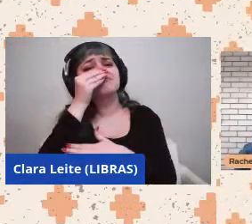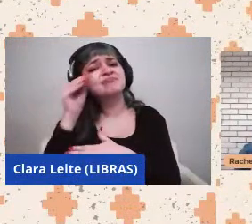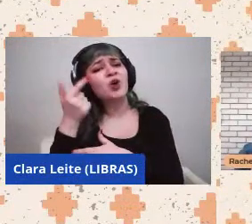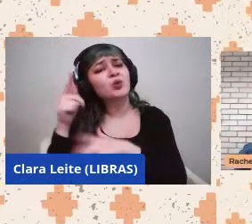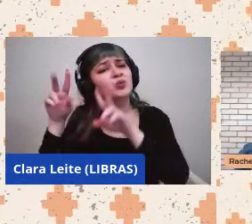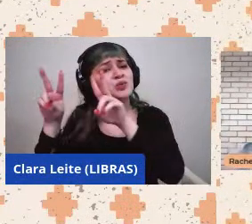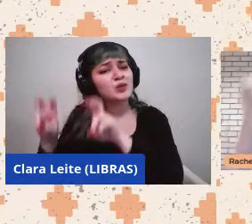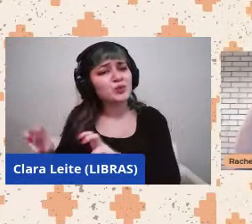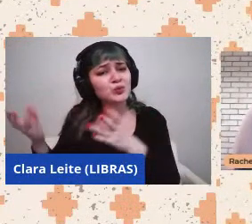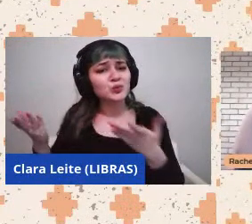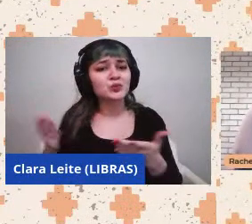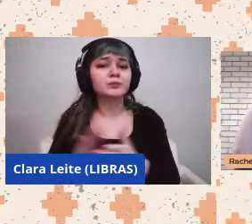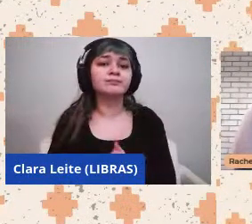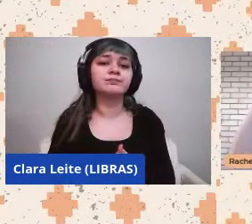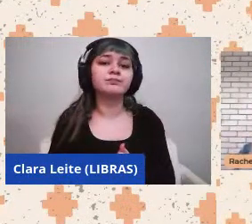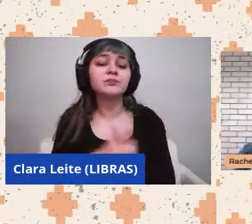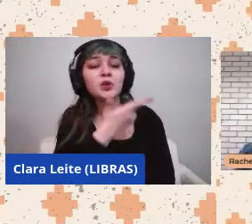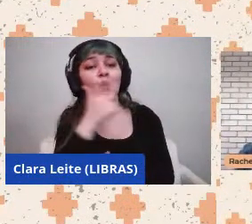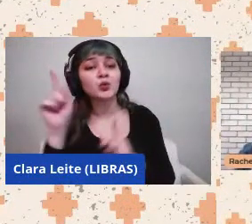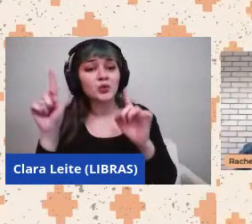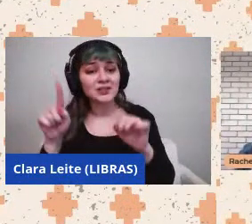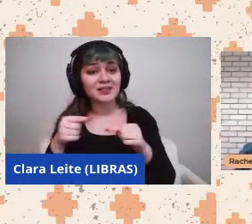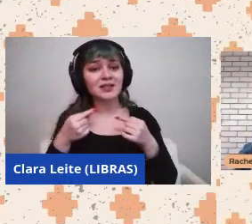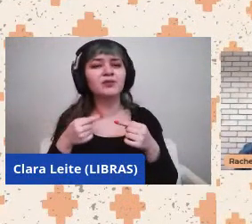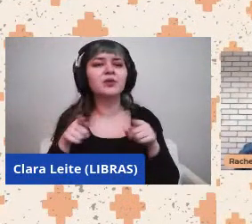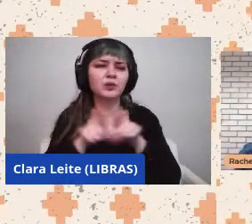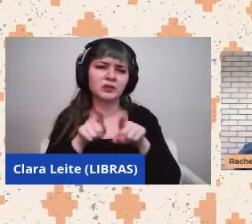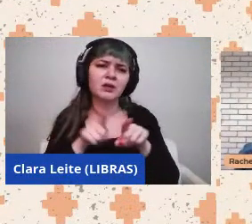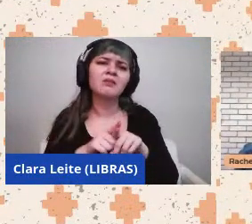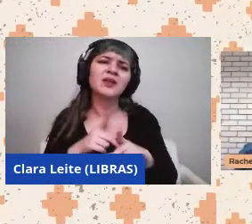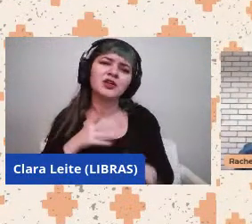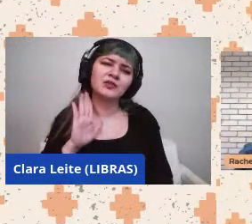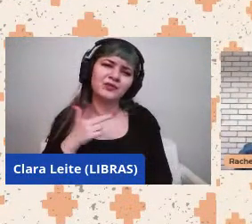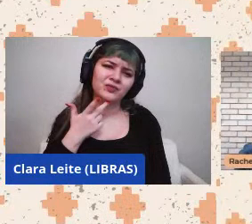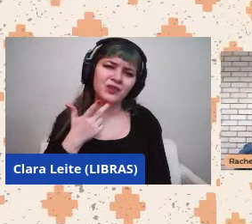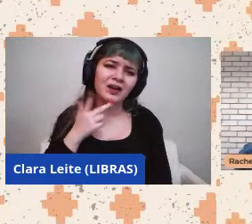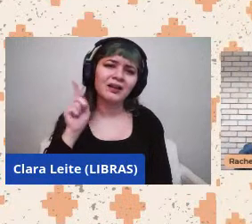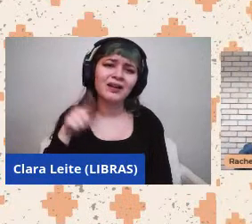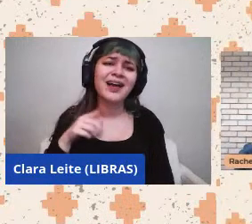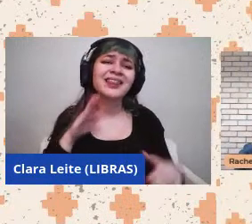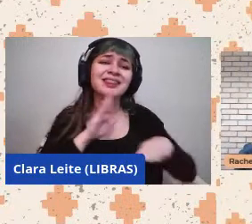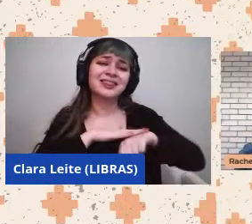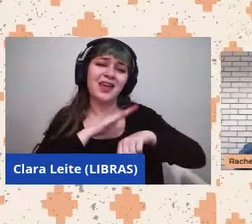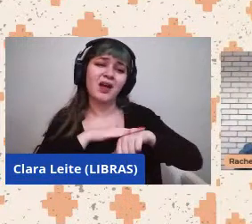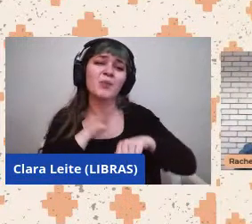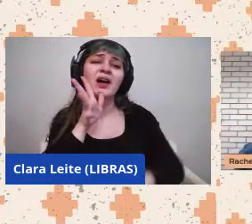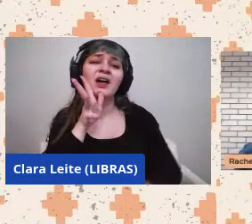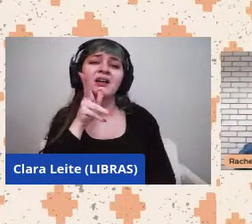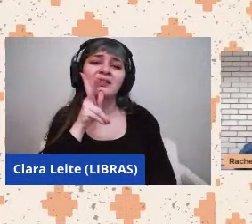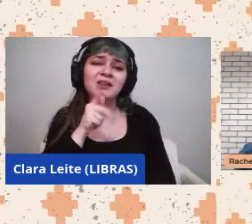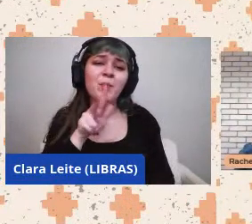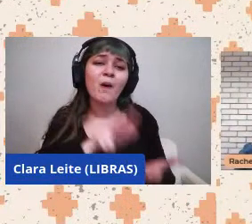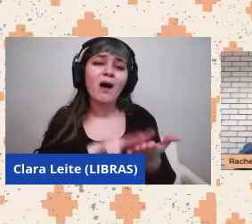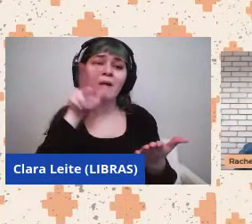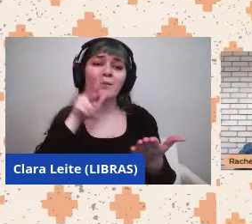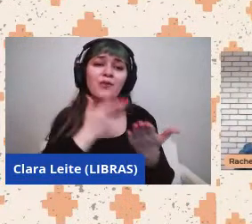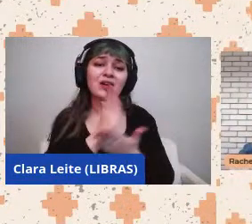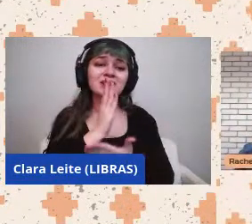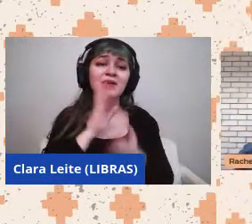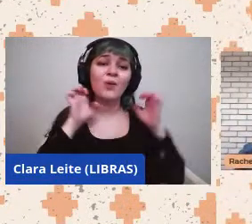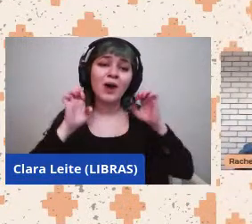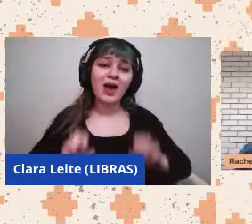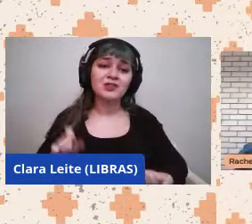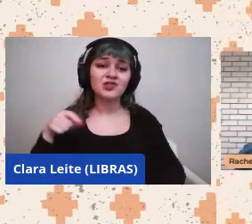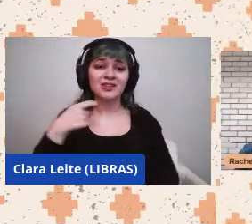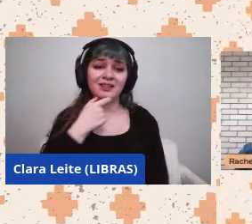A further challenge, which again I've alluded to already, is the kind of length of time that ethical approval can take in England, and